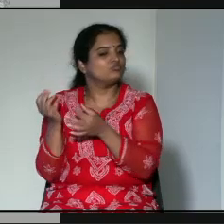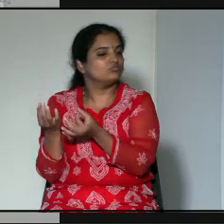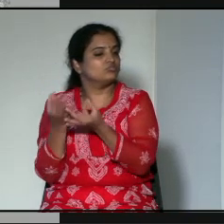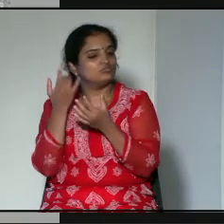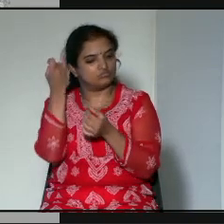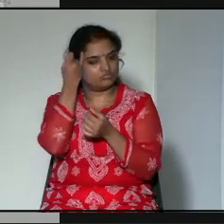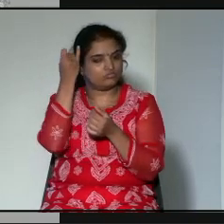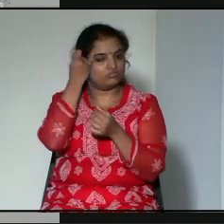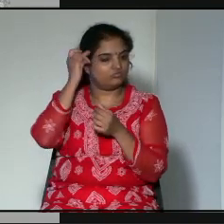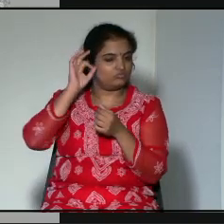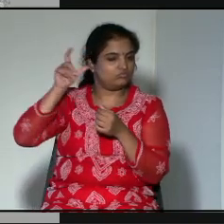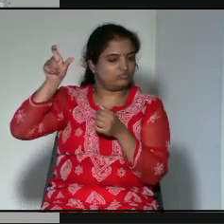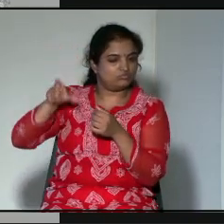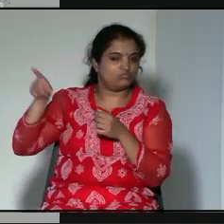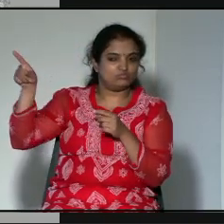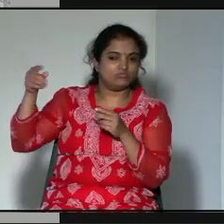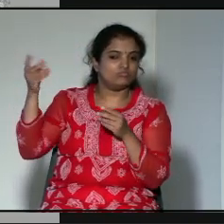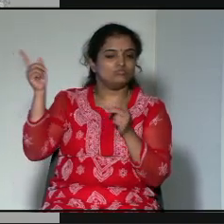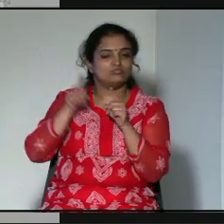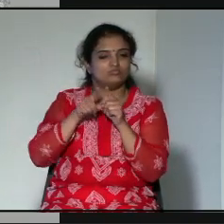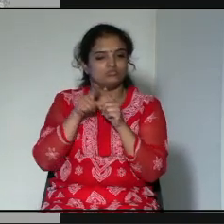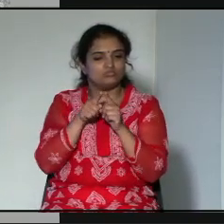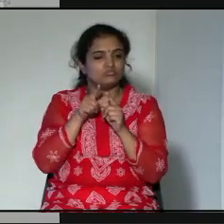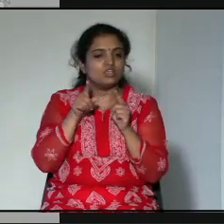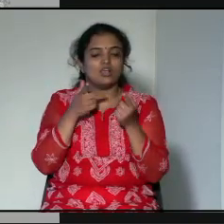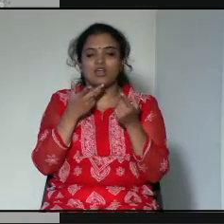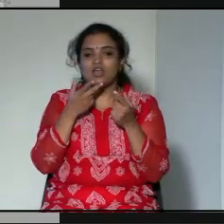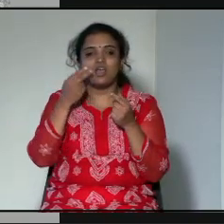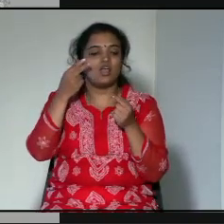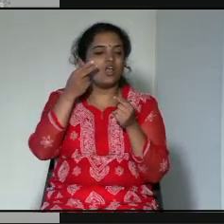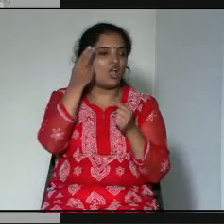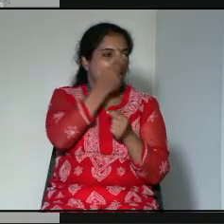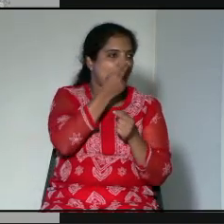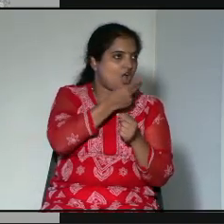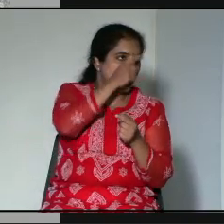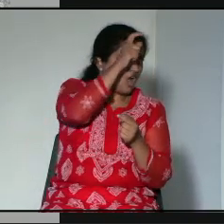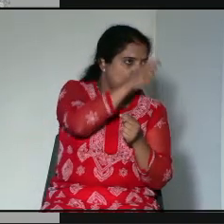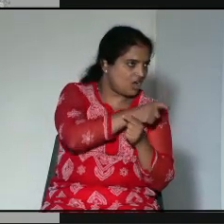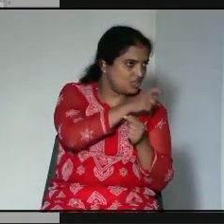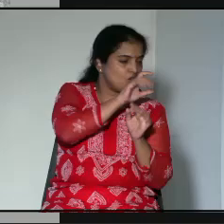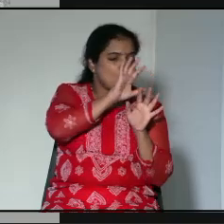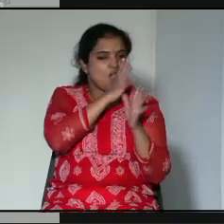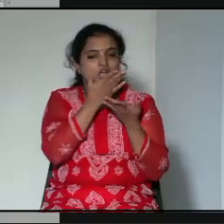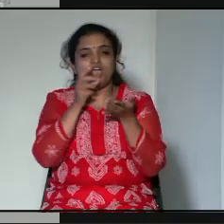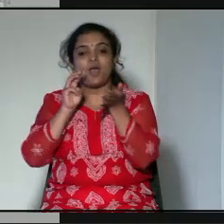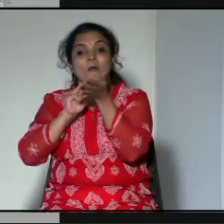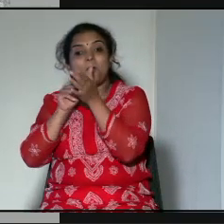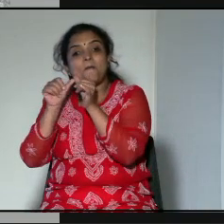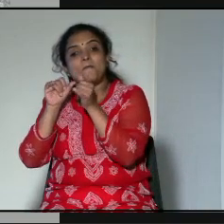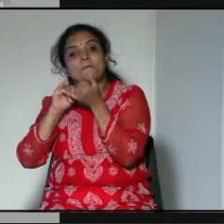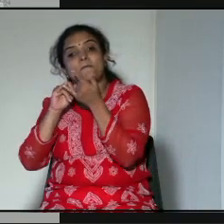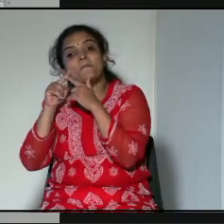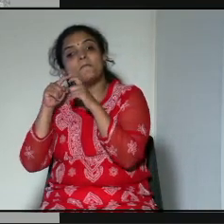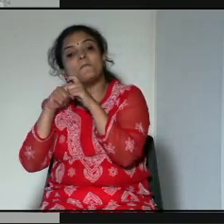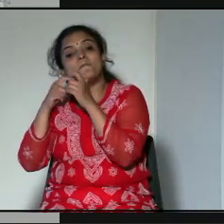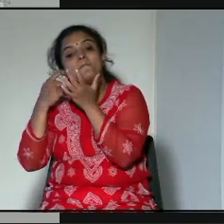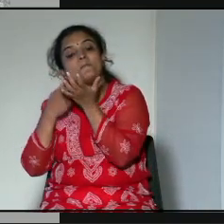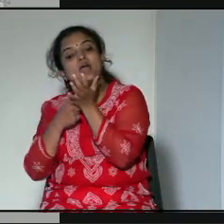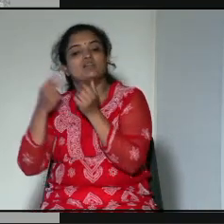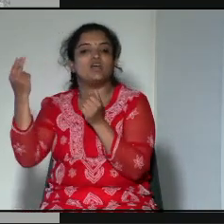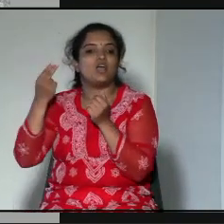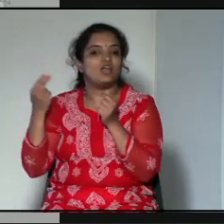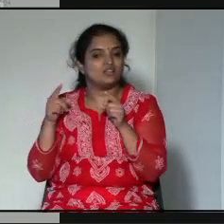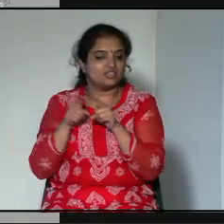hierarchy coming into place between an artist and a master craftsman like Motor Kormokar. The 1970